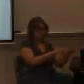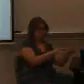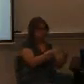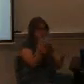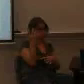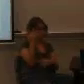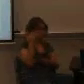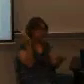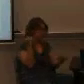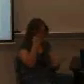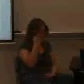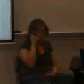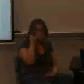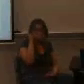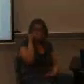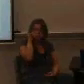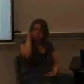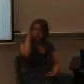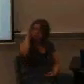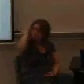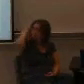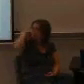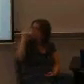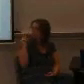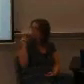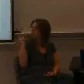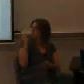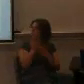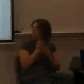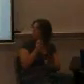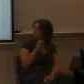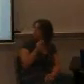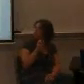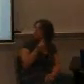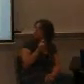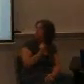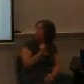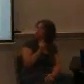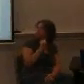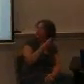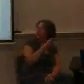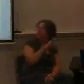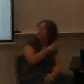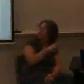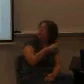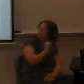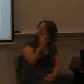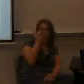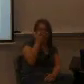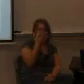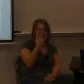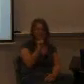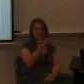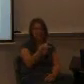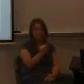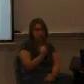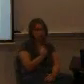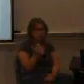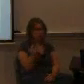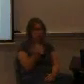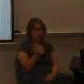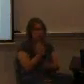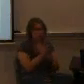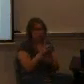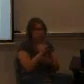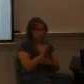trees essentially. So here are some of the emergents, arrowheads, cattails,